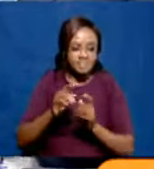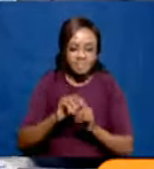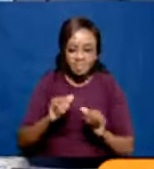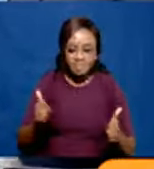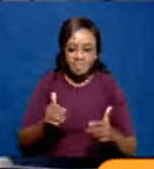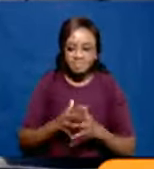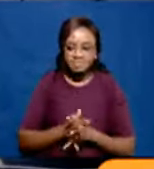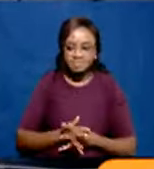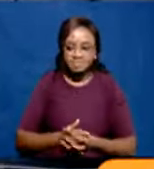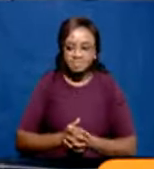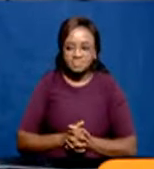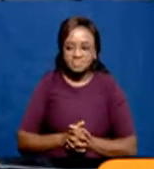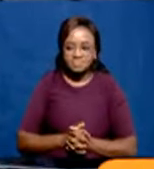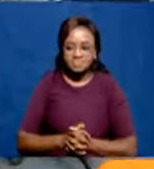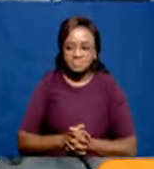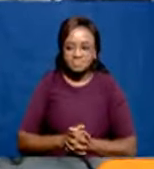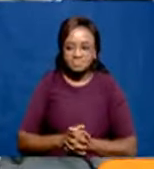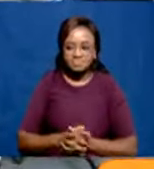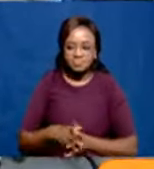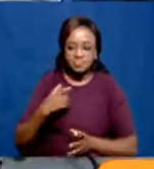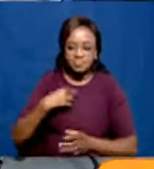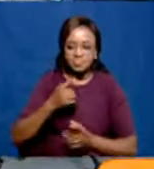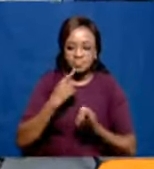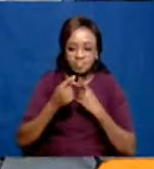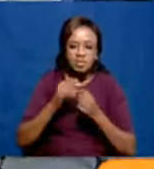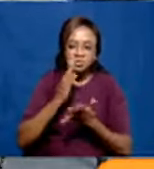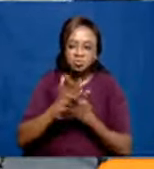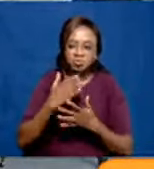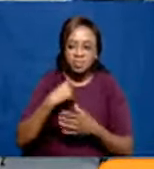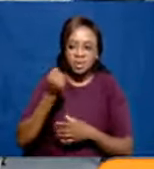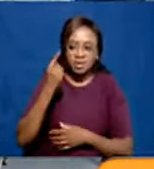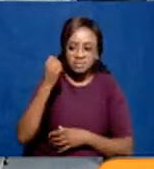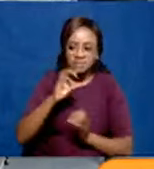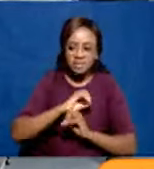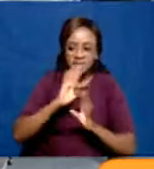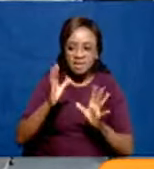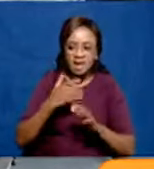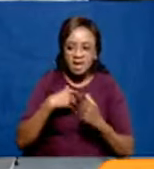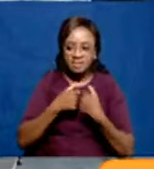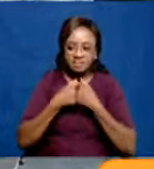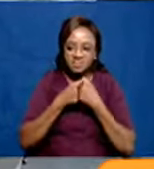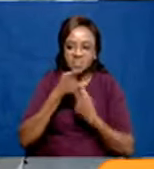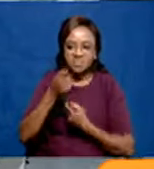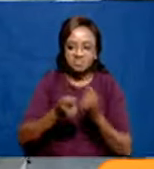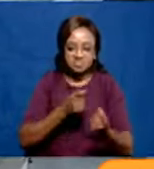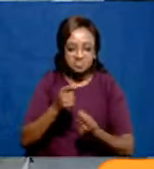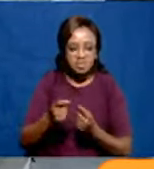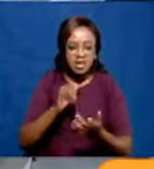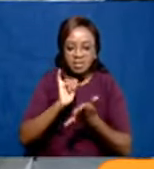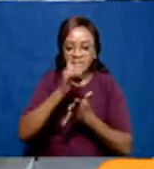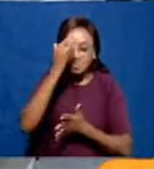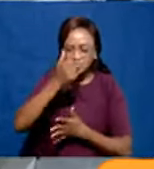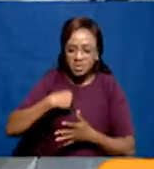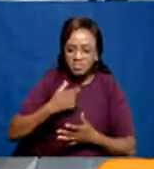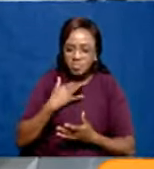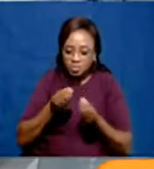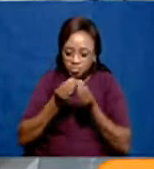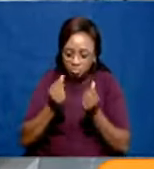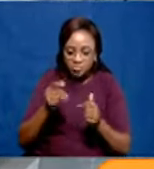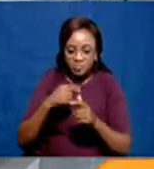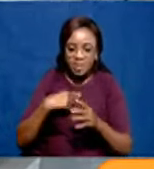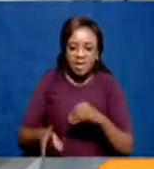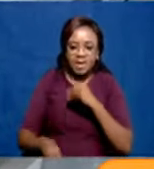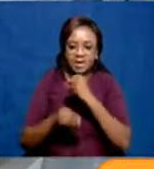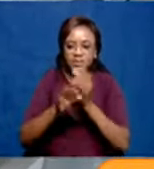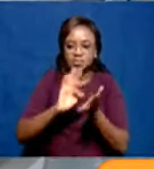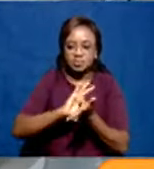put it in perspective. Questions later. I do agree they have got some shortcomings. And those are the things that I'm saying we're trying to address through injecting additional funding. One of the things I talked about